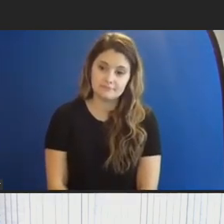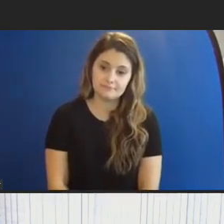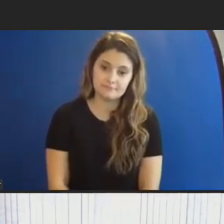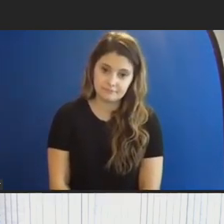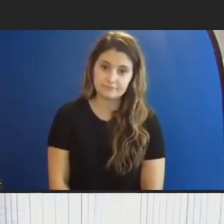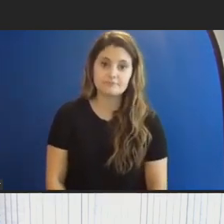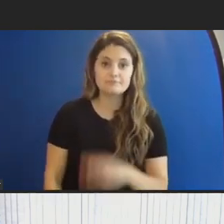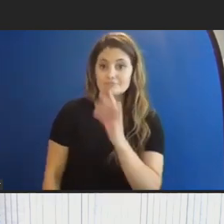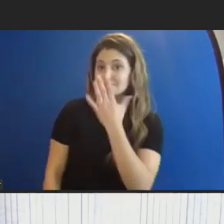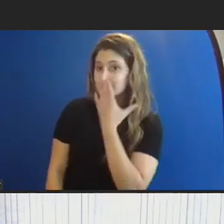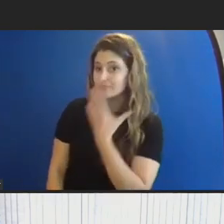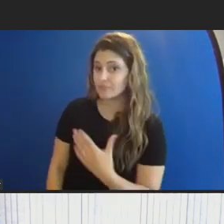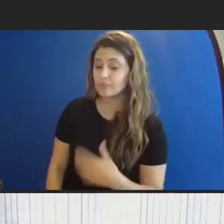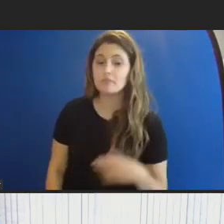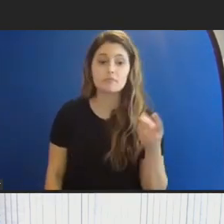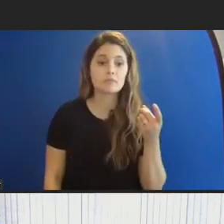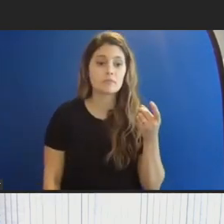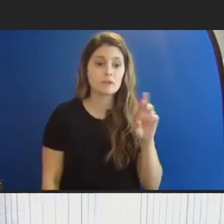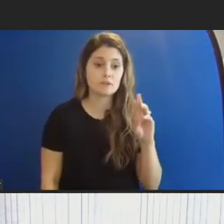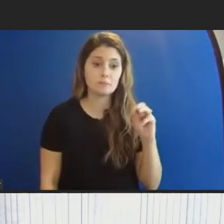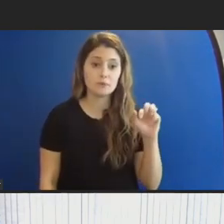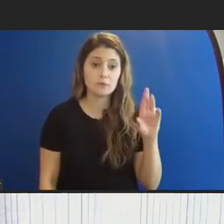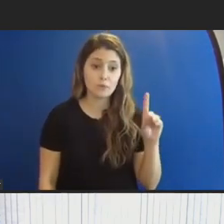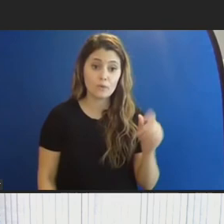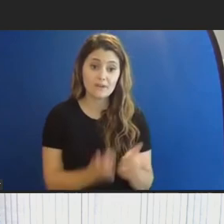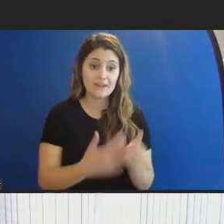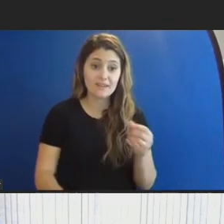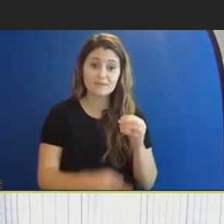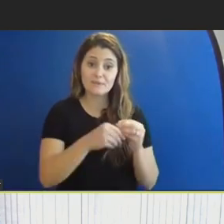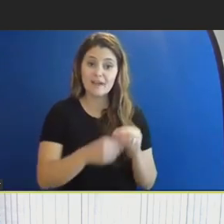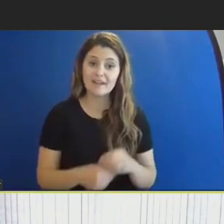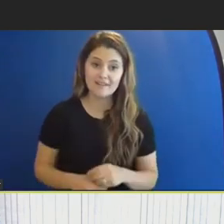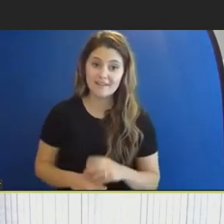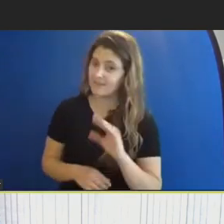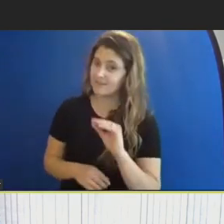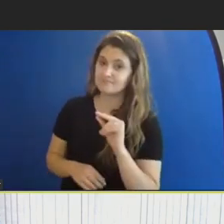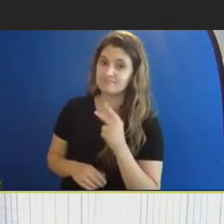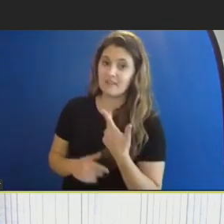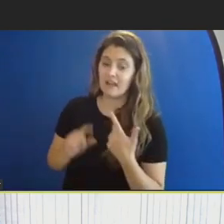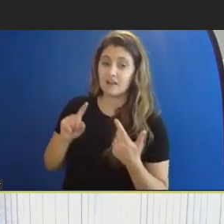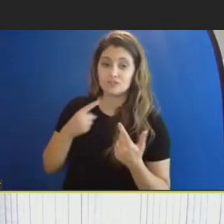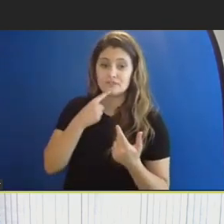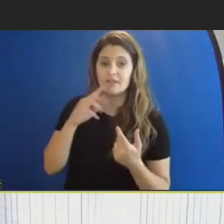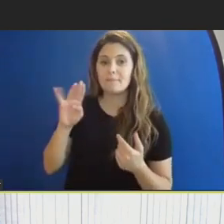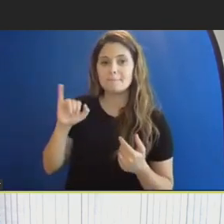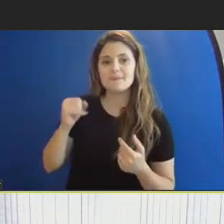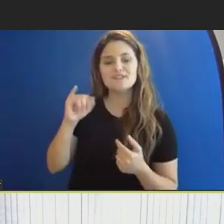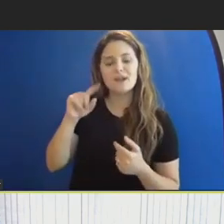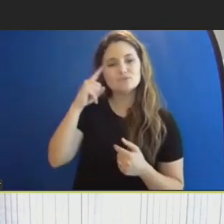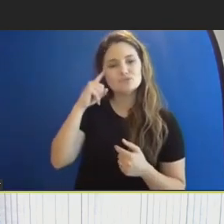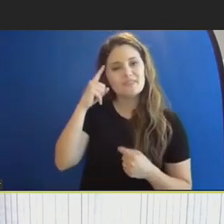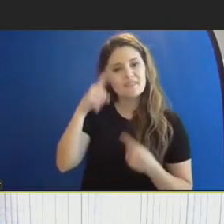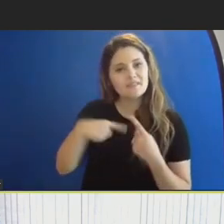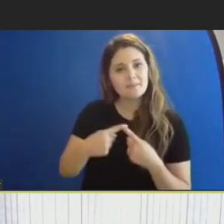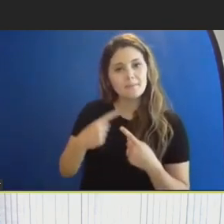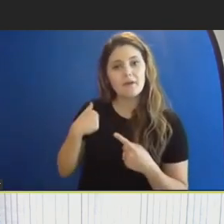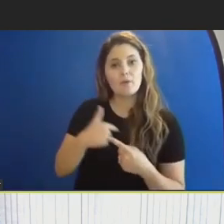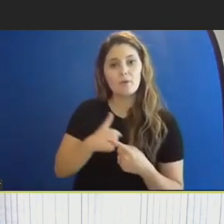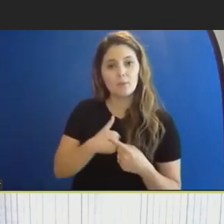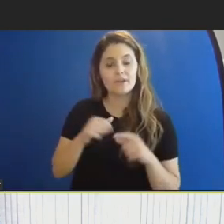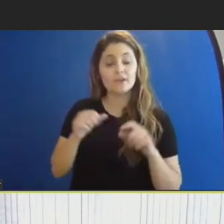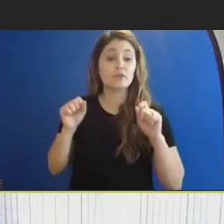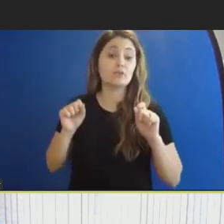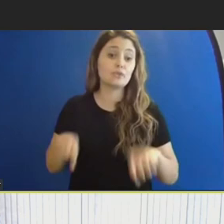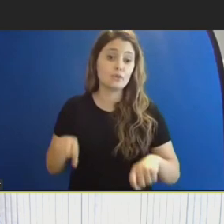Thank you. Dr. McCord, did you have anything to add? I would just say, you know, Benji, I was just thinking about what we probably could